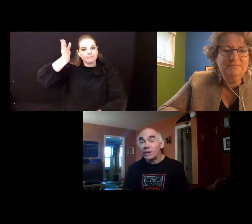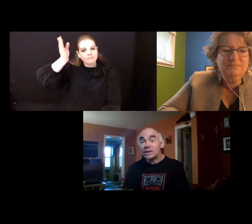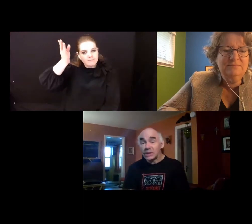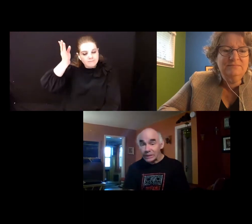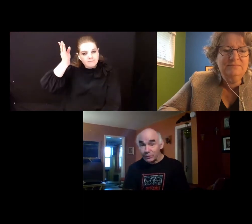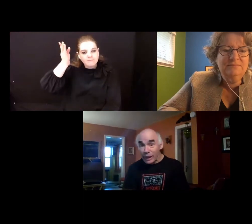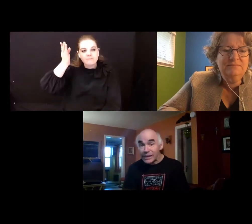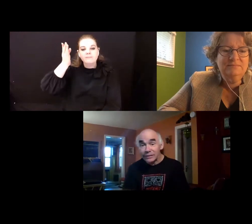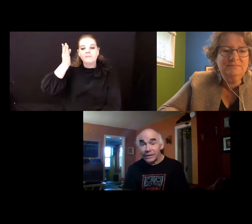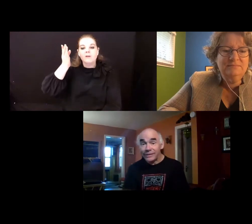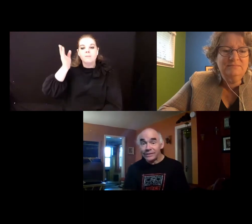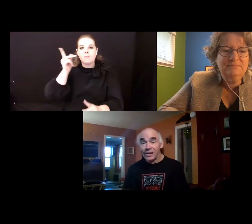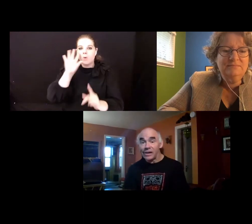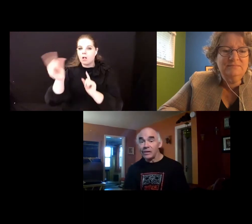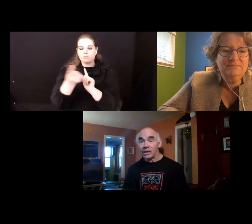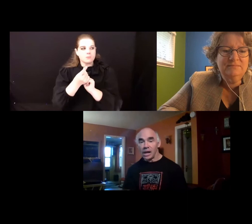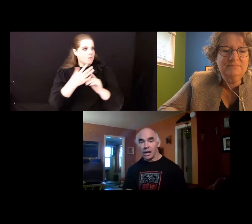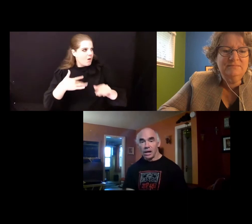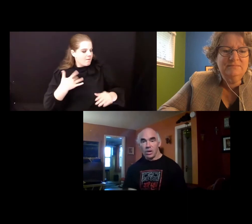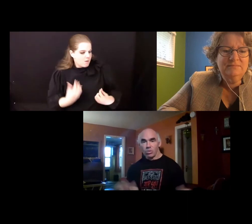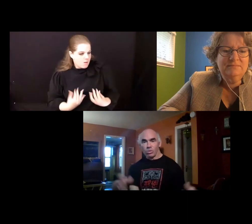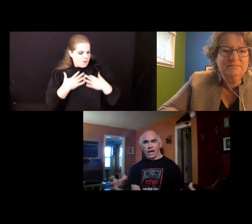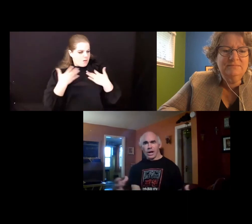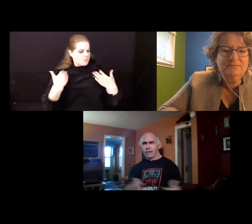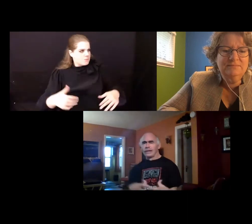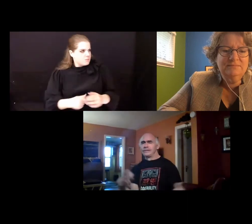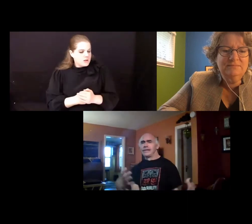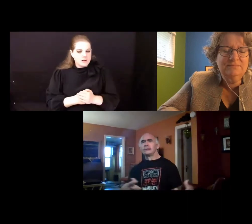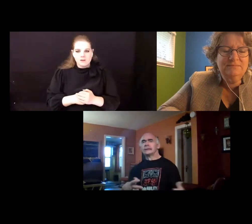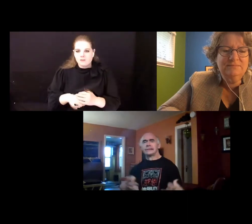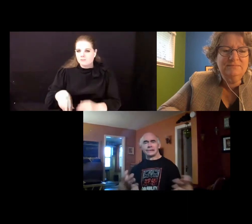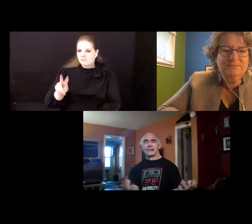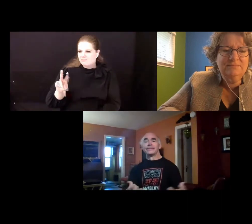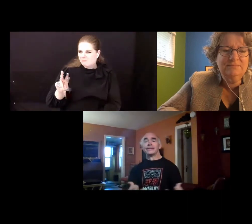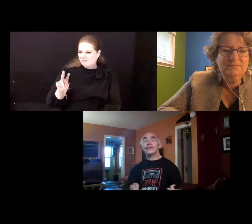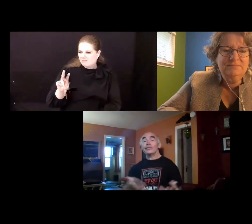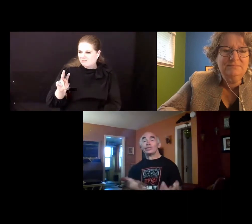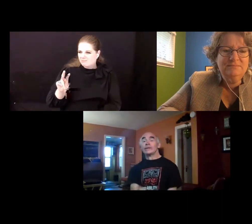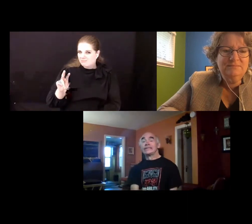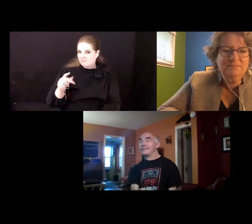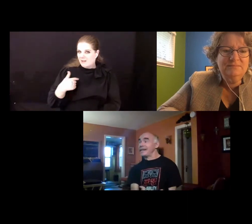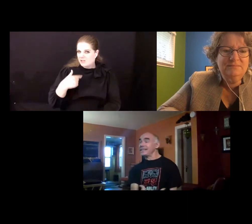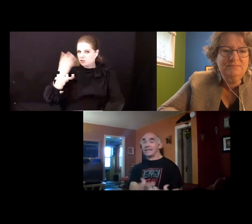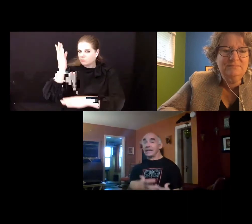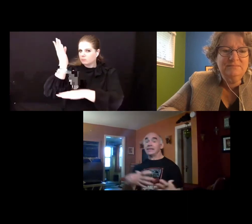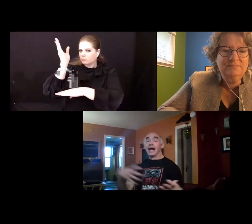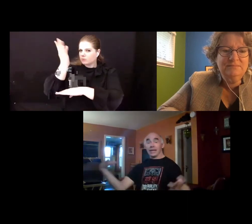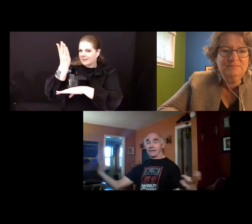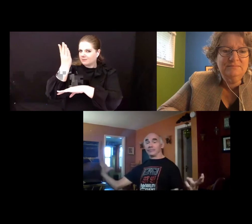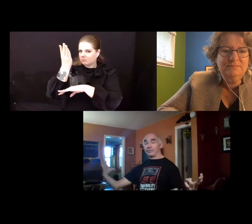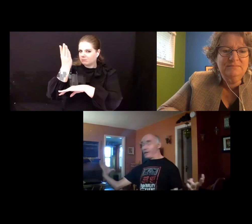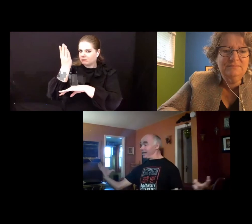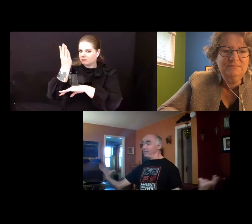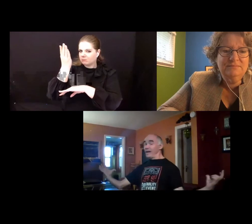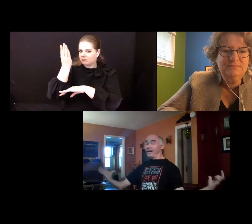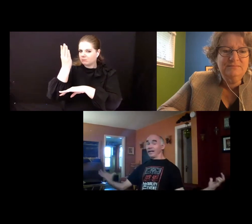so inspiring. Well, all I did was give a presentation